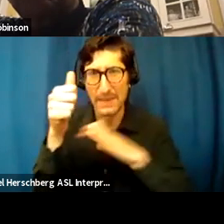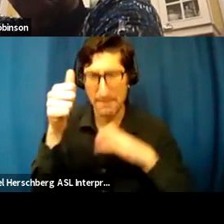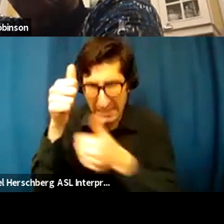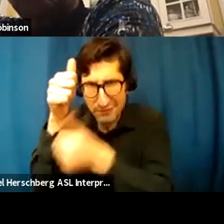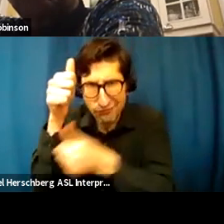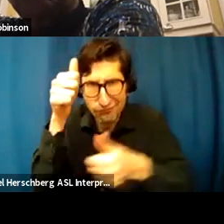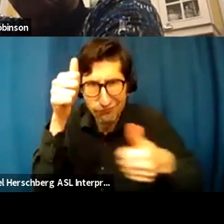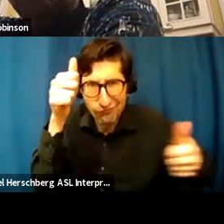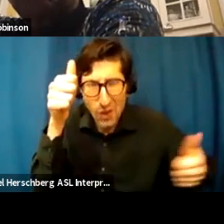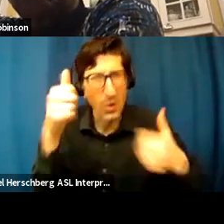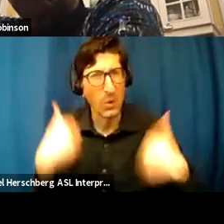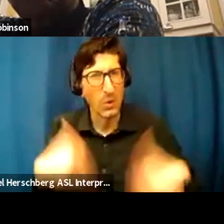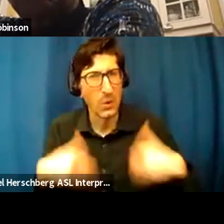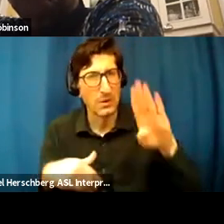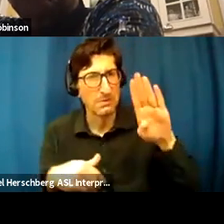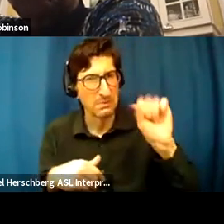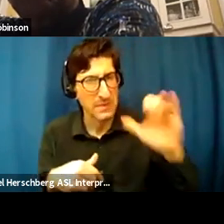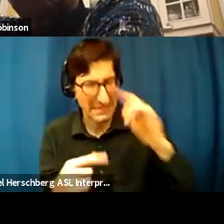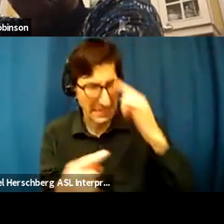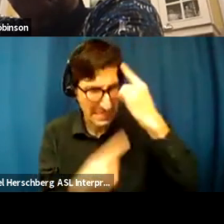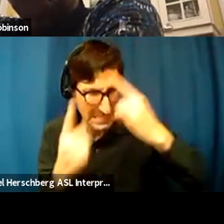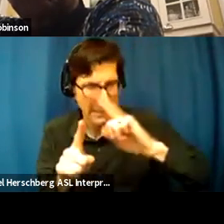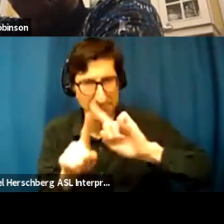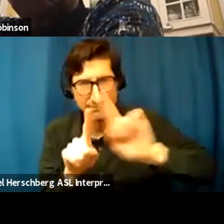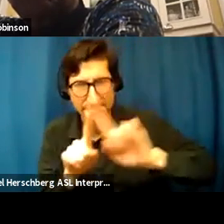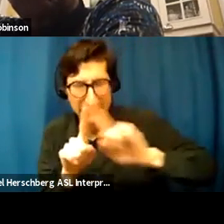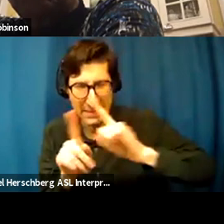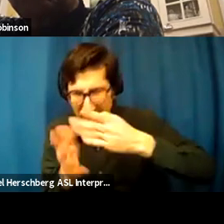done an excellent job of thinking through all the different ways that